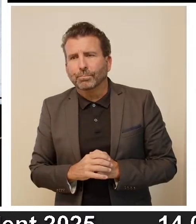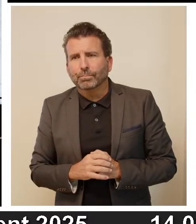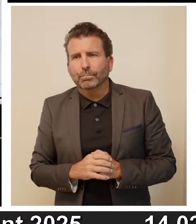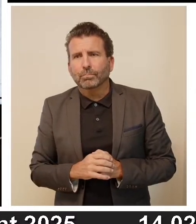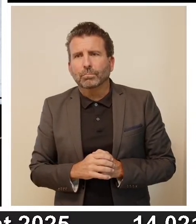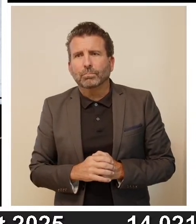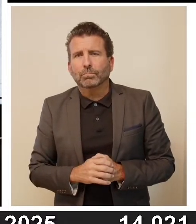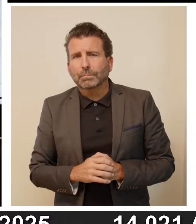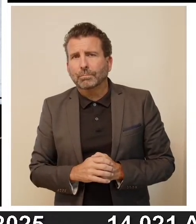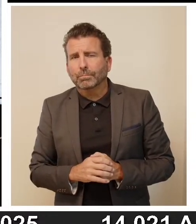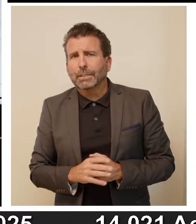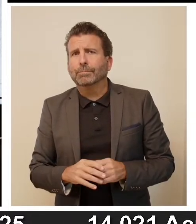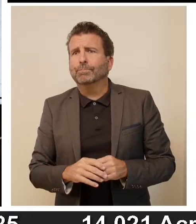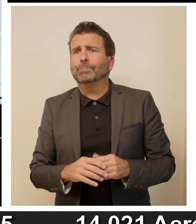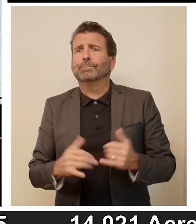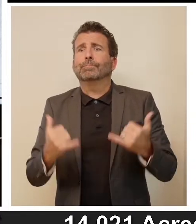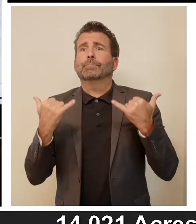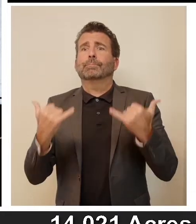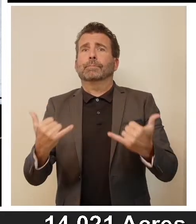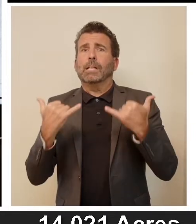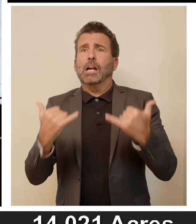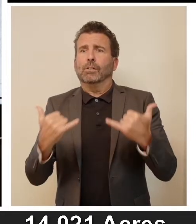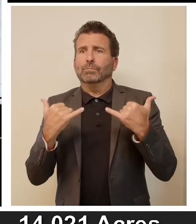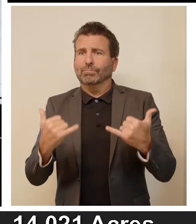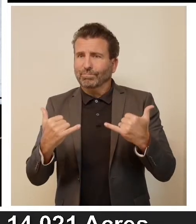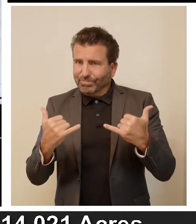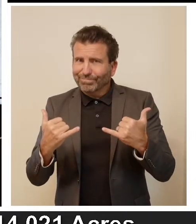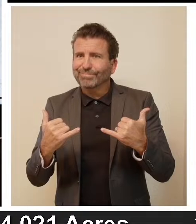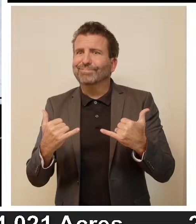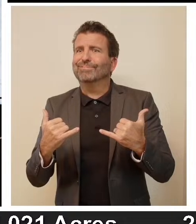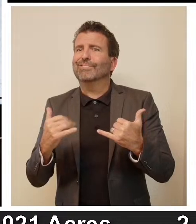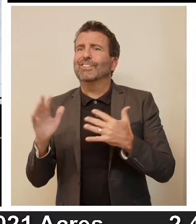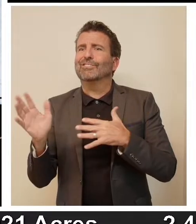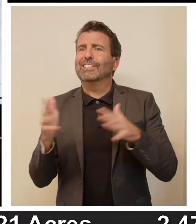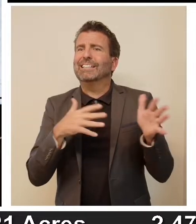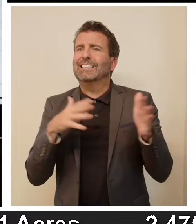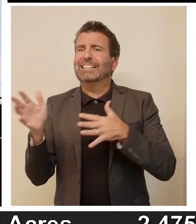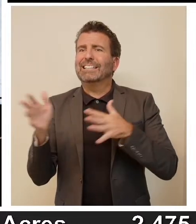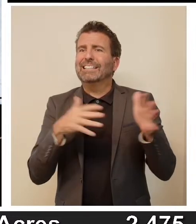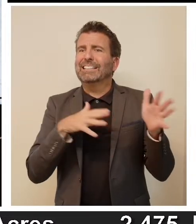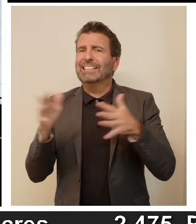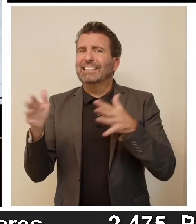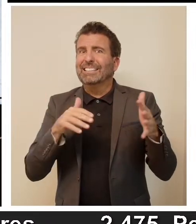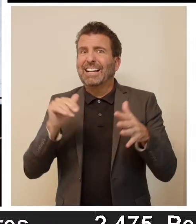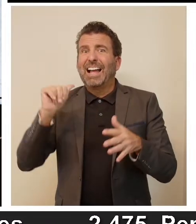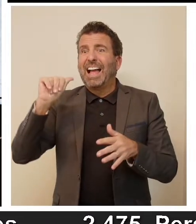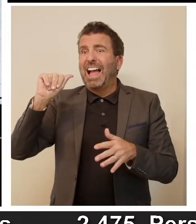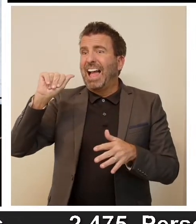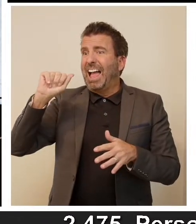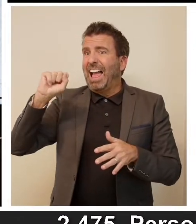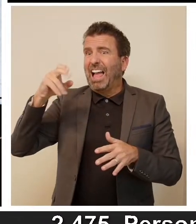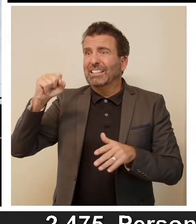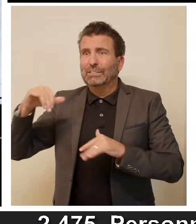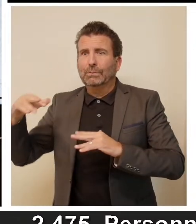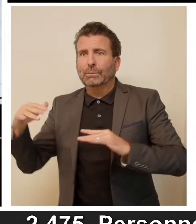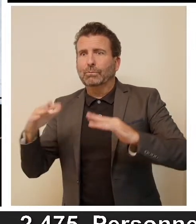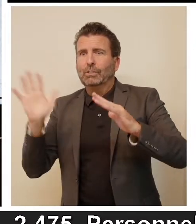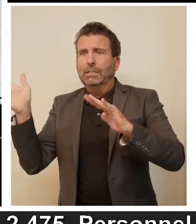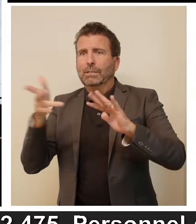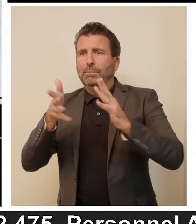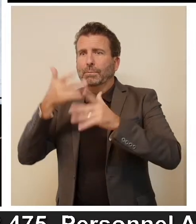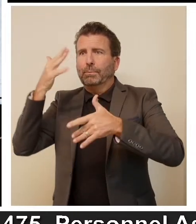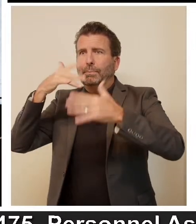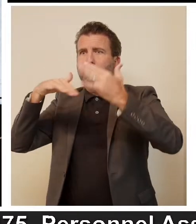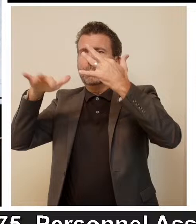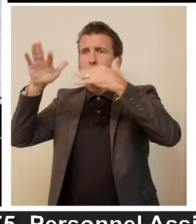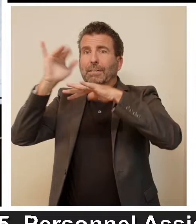Today we are experiencing a wind-blown dust and ash advisory that was issued by South Coast AQ&D. You can expect